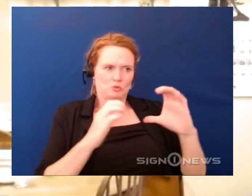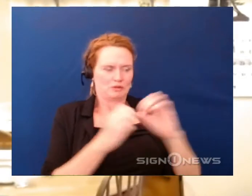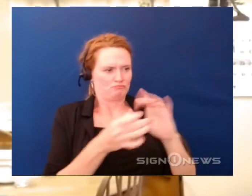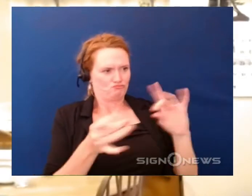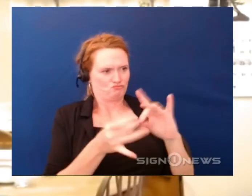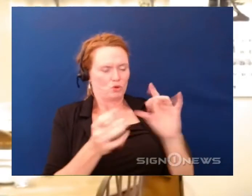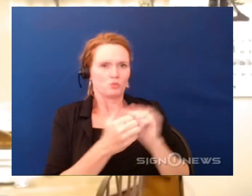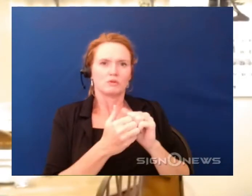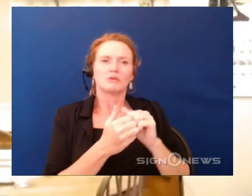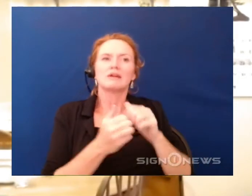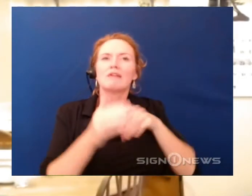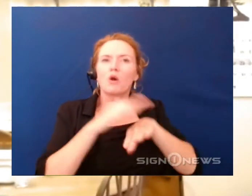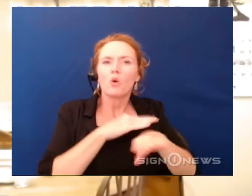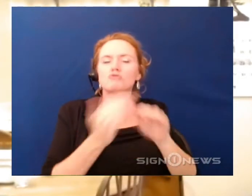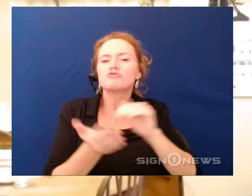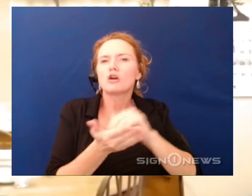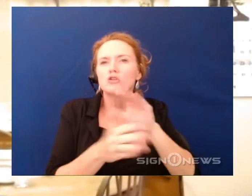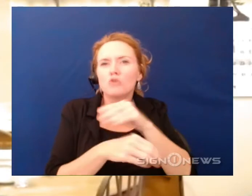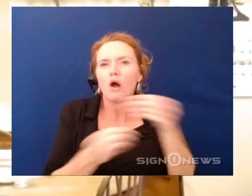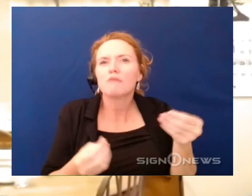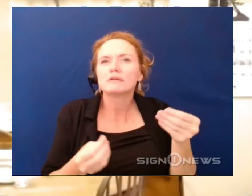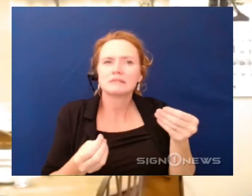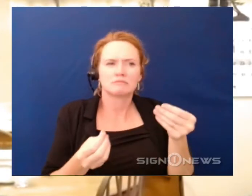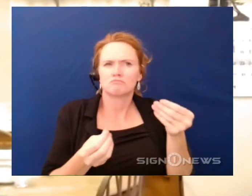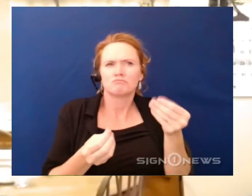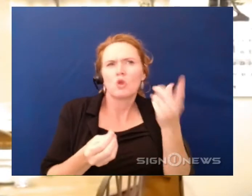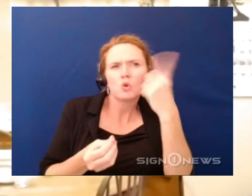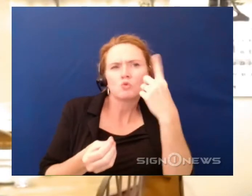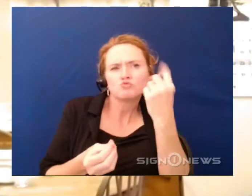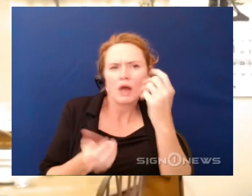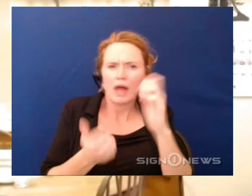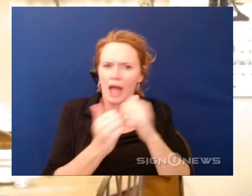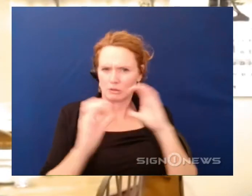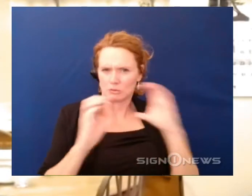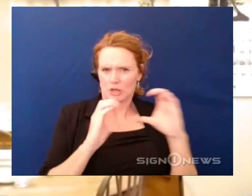medical setting, like at doctor's appointments.